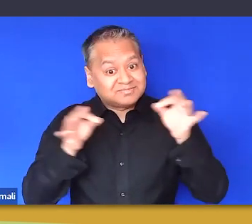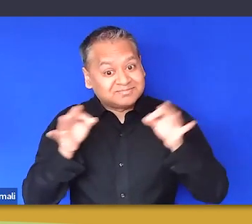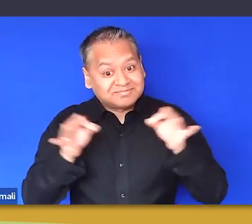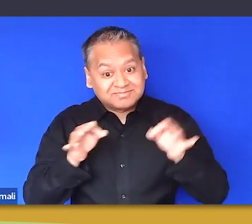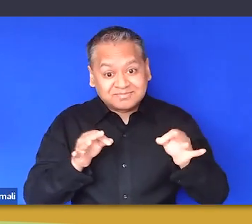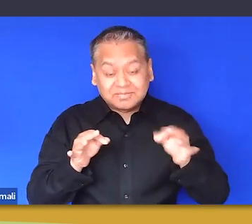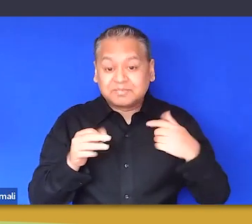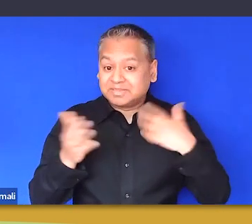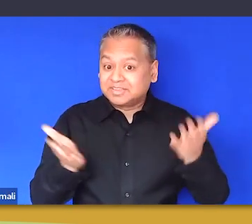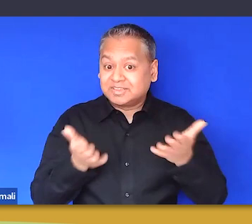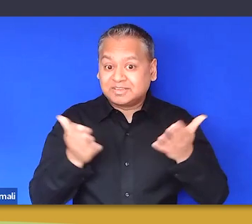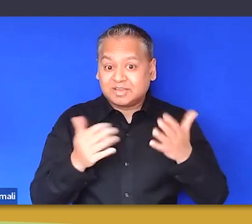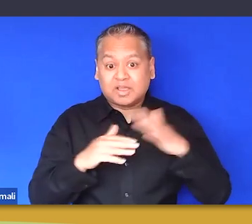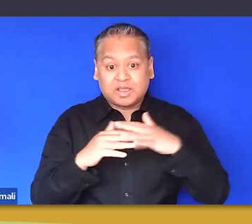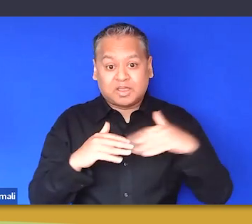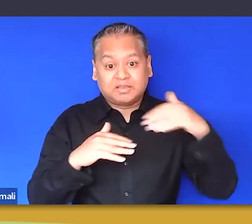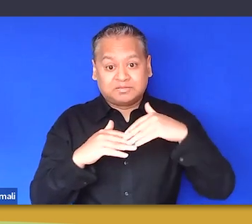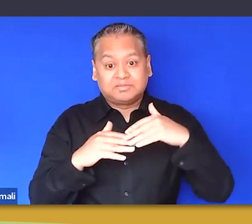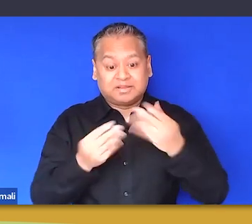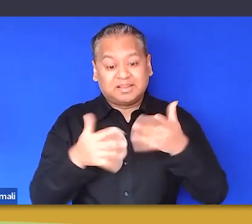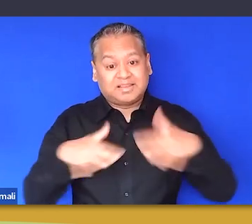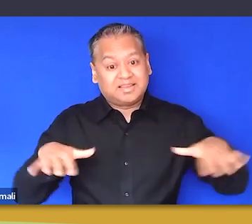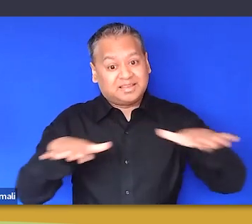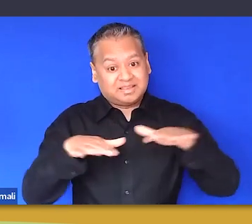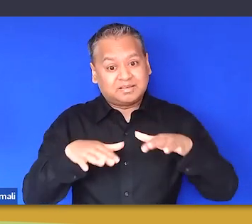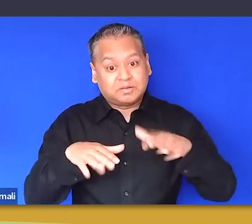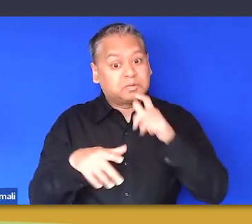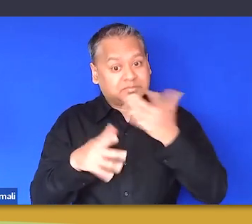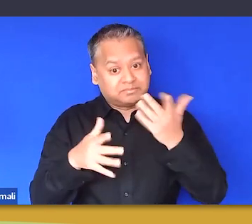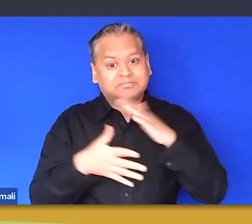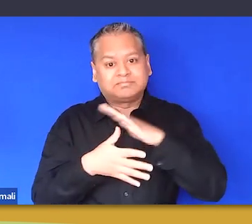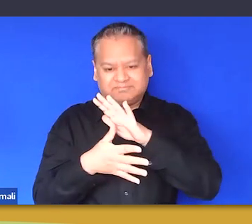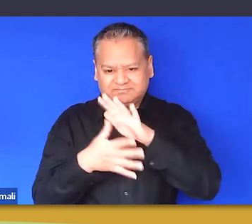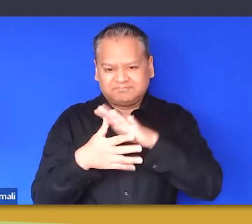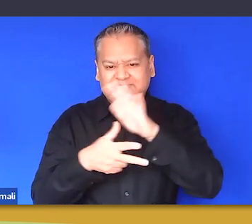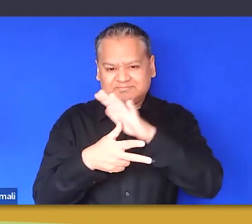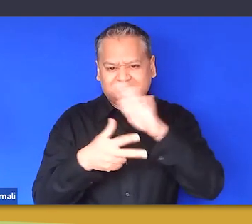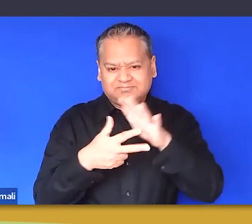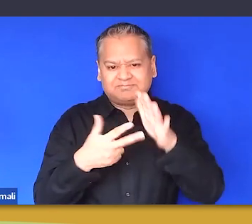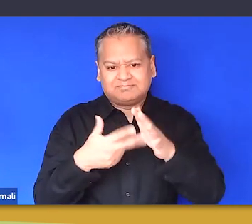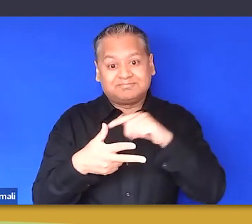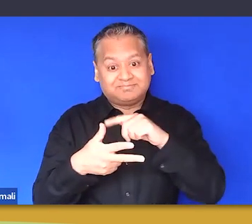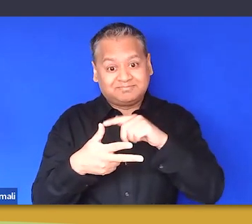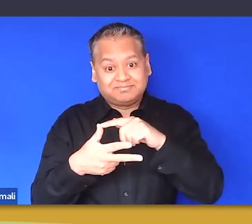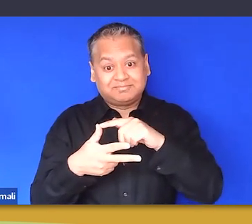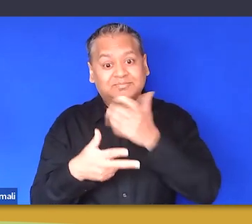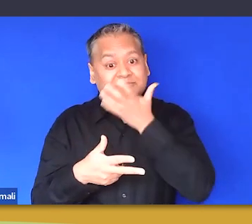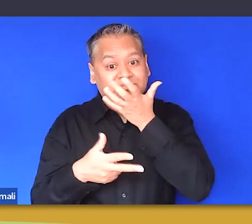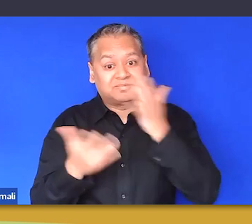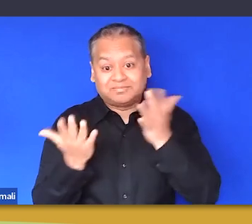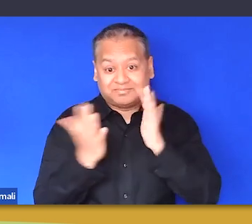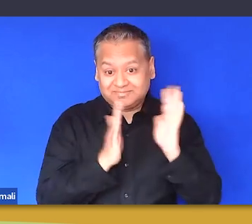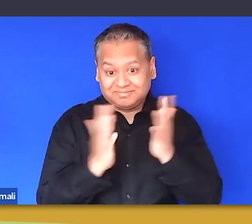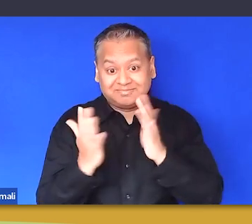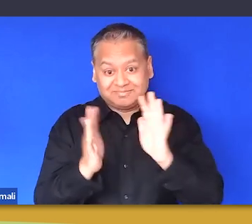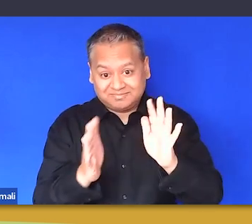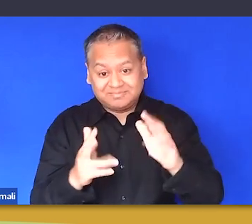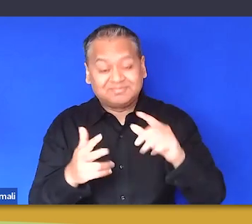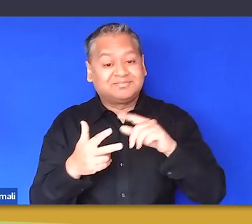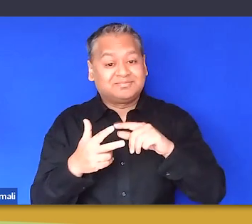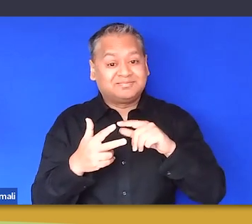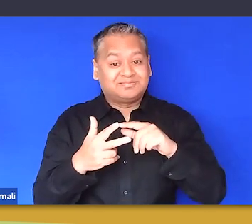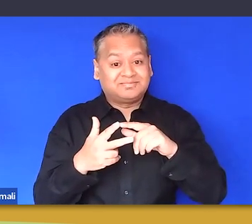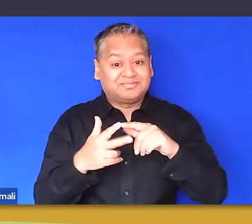unceded territories of the Coast Salish people, which includes the territories of the Musqueam, the Tsleil-Waututh, Squamish, and